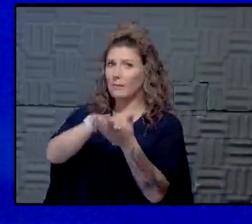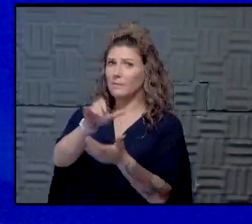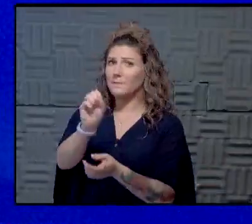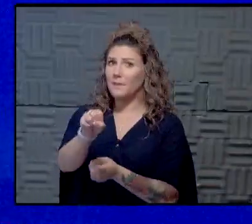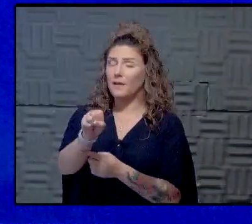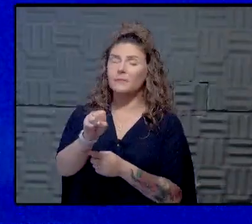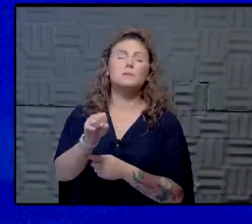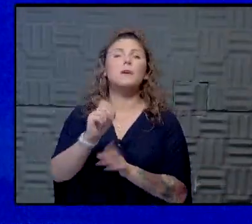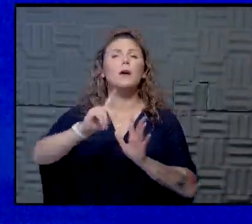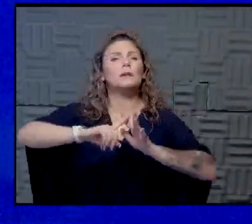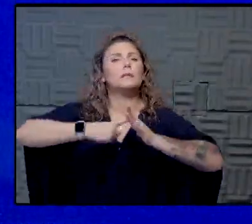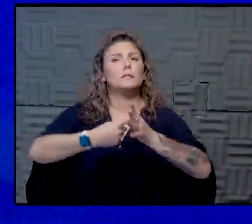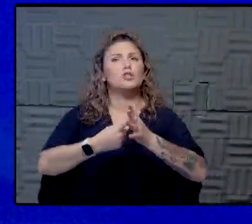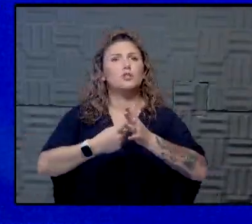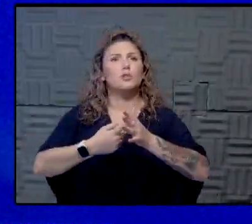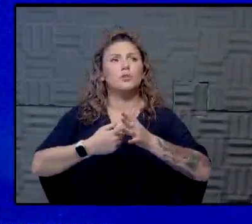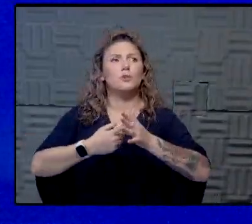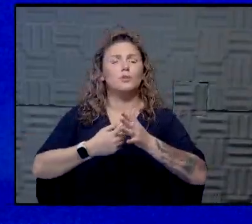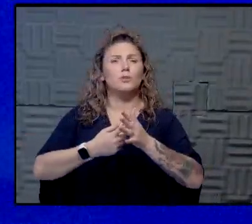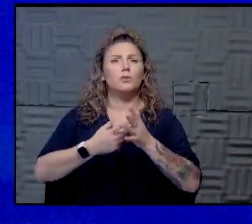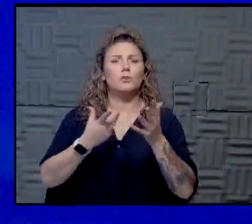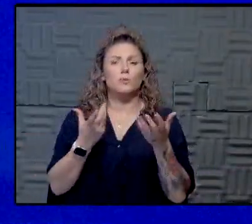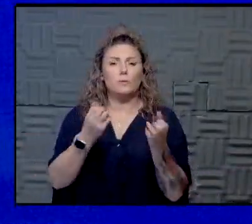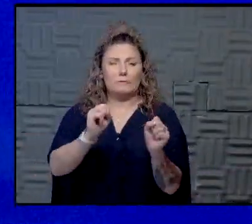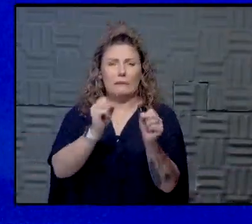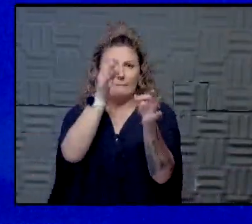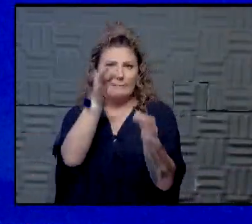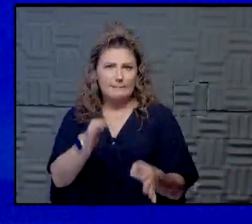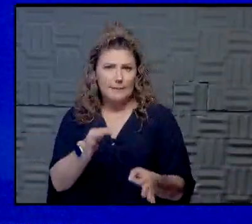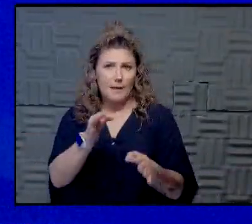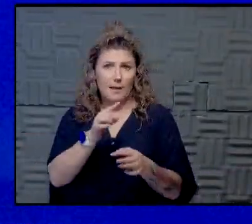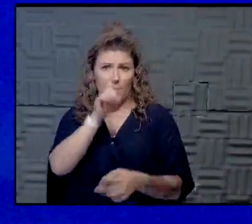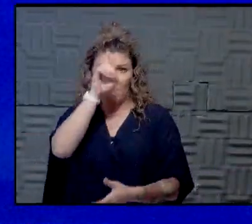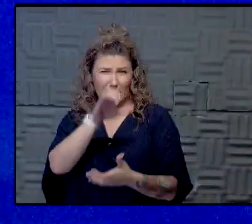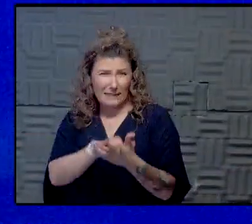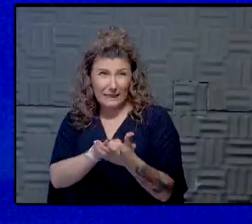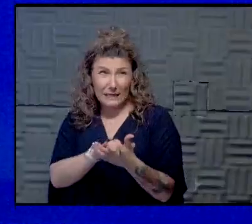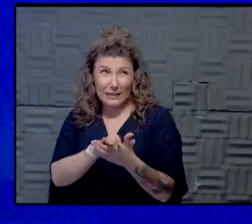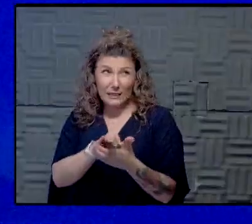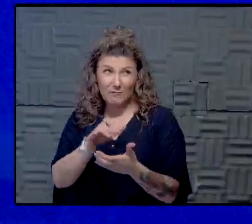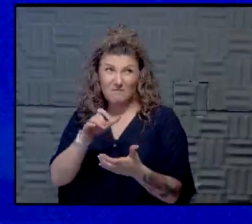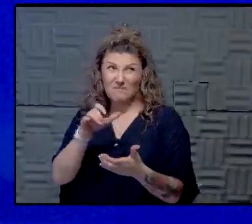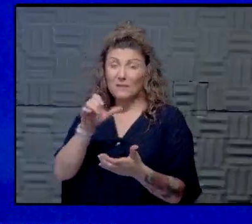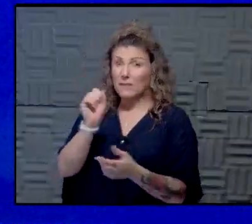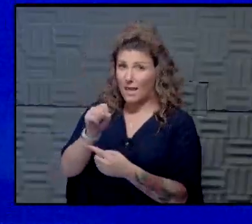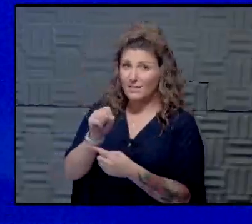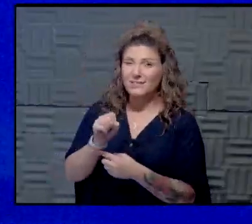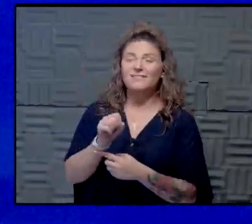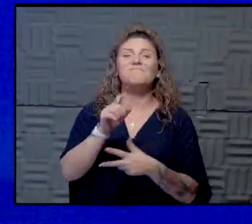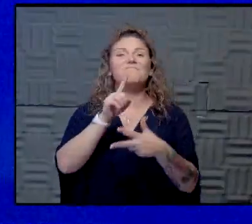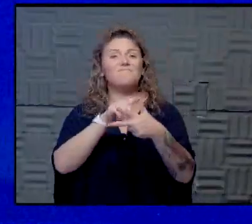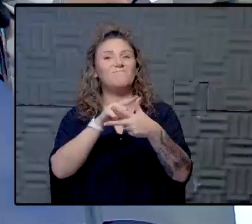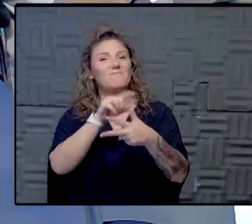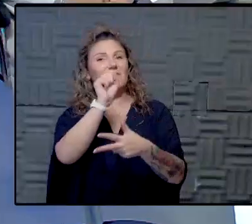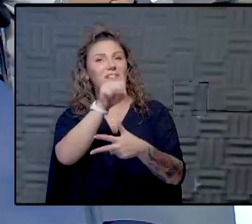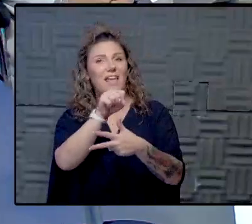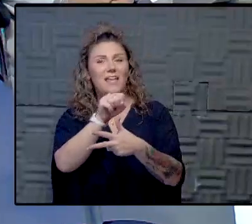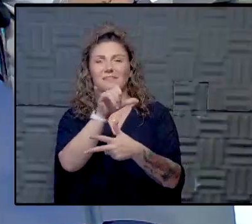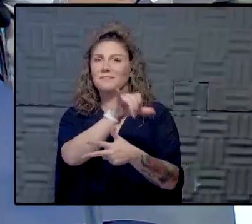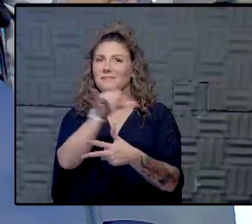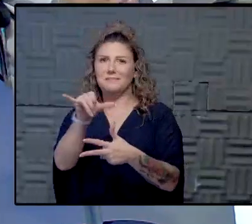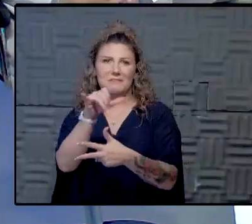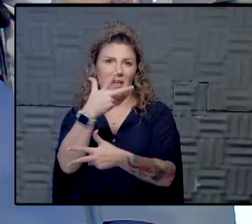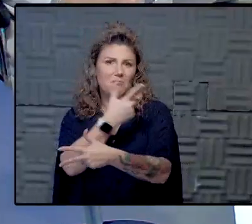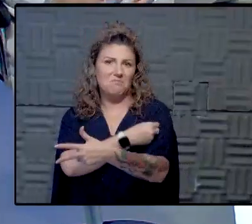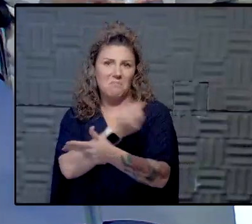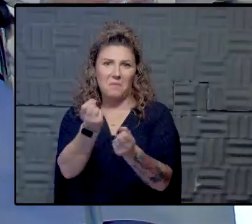were initially trying to decide, but I believe that it is the same Yep, dose for Pfizer. it is right now at the Pfizer vaccine. Same vial that an